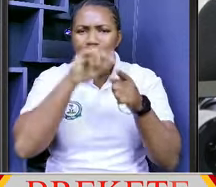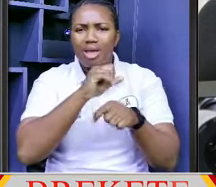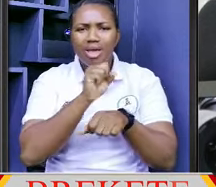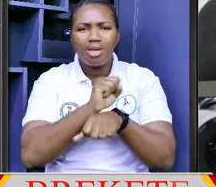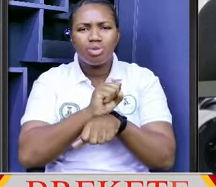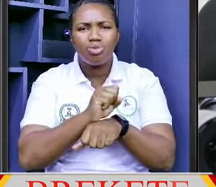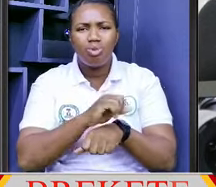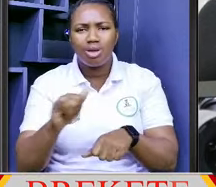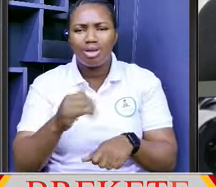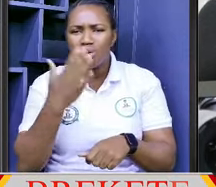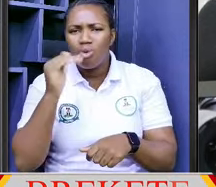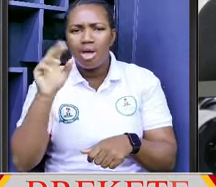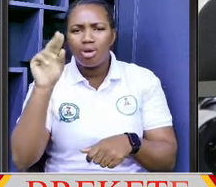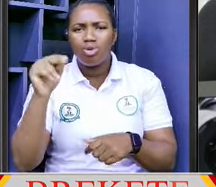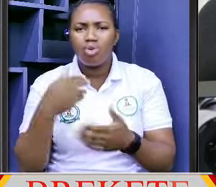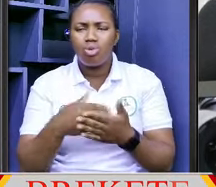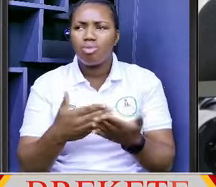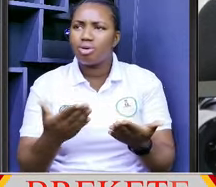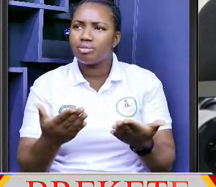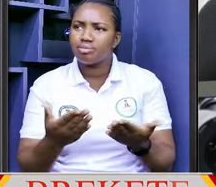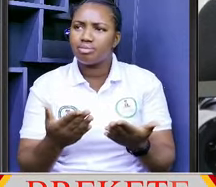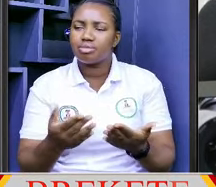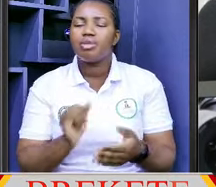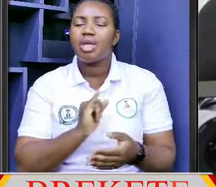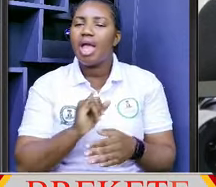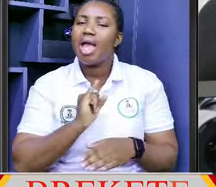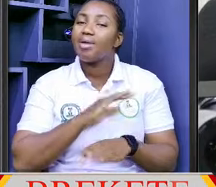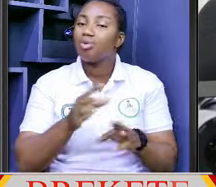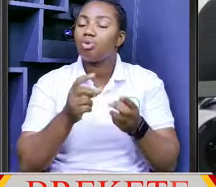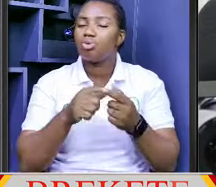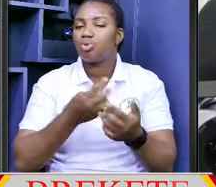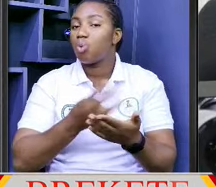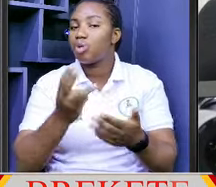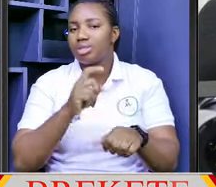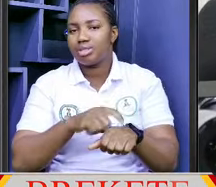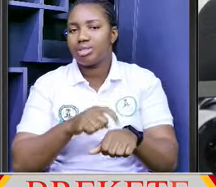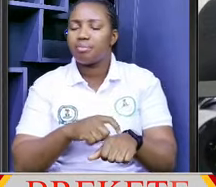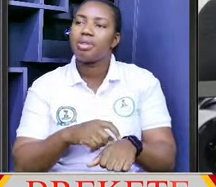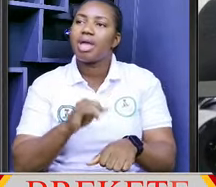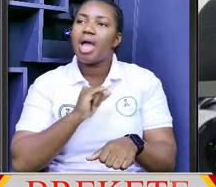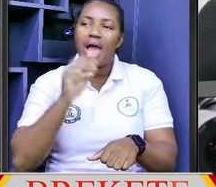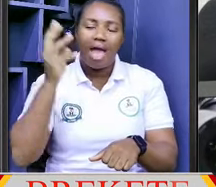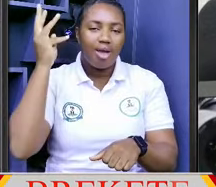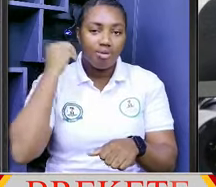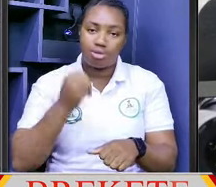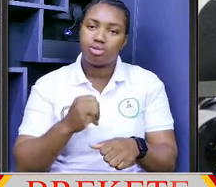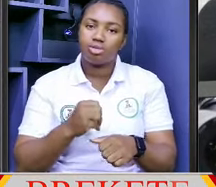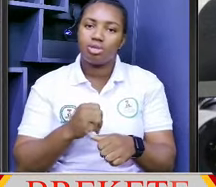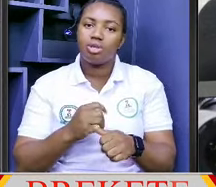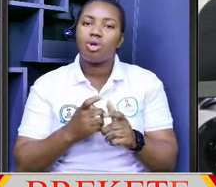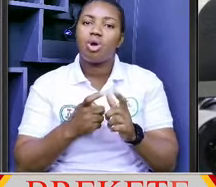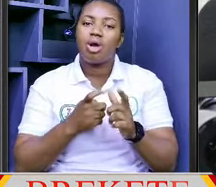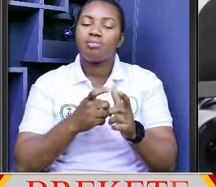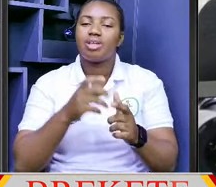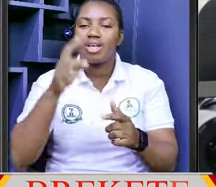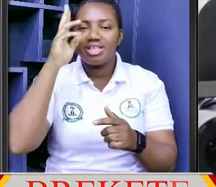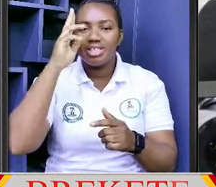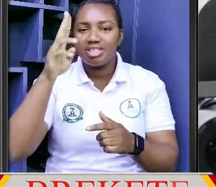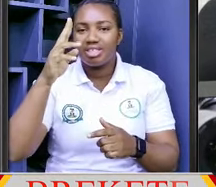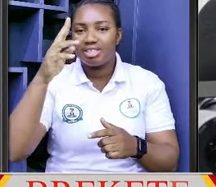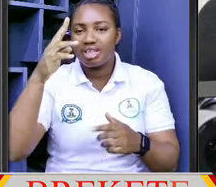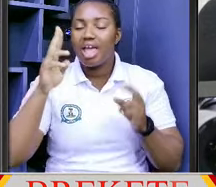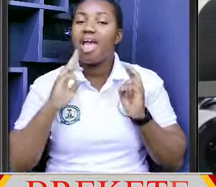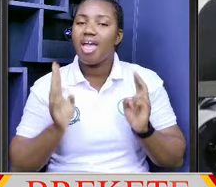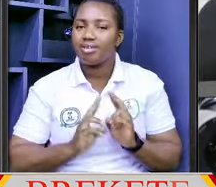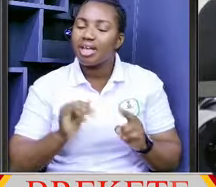you say there's no money? They said, okay, I don't want to waste time in that because I was after his health. I sent money